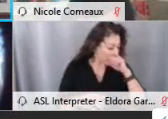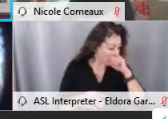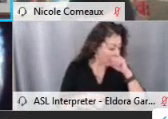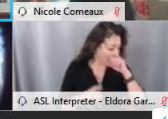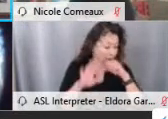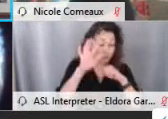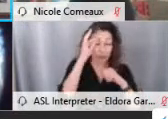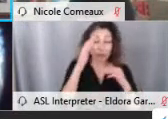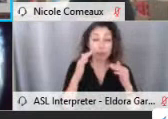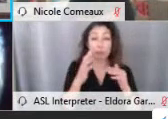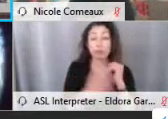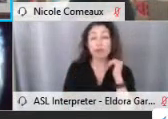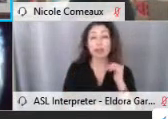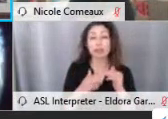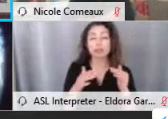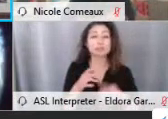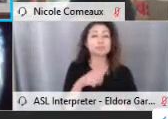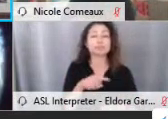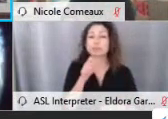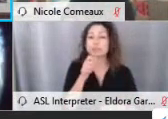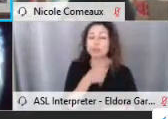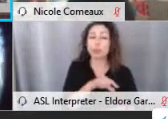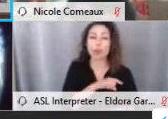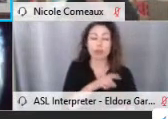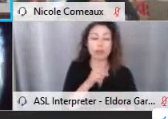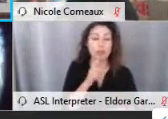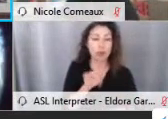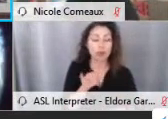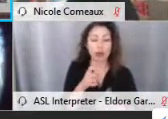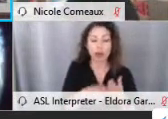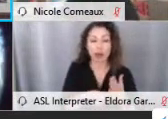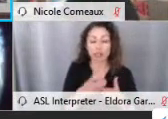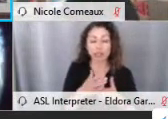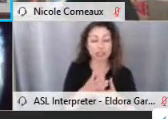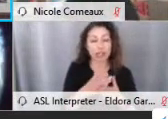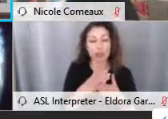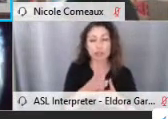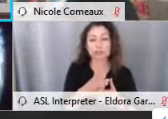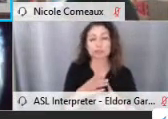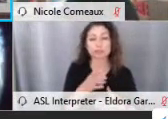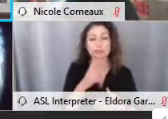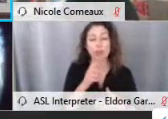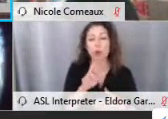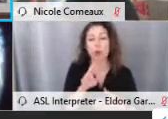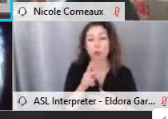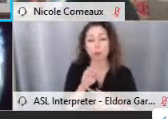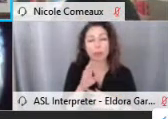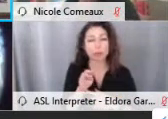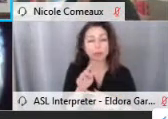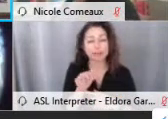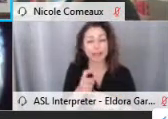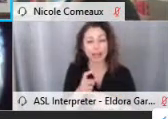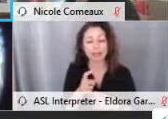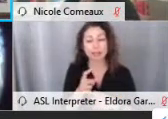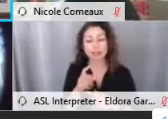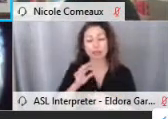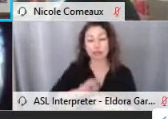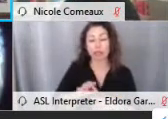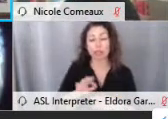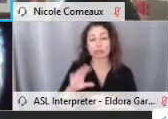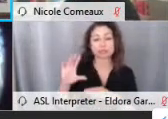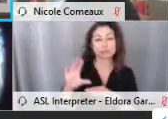for any premium tax credits. She doesn't qualify for the cost-sharing reduction program that would help lower her